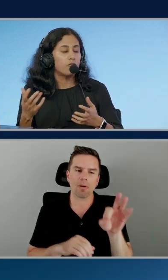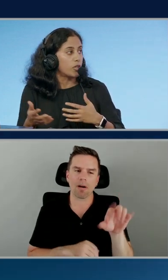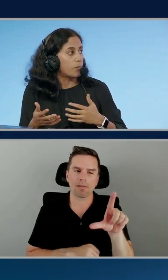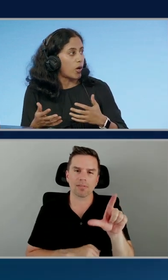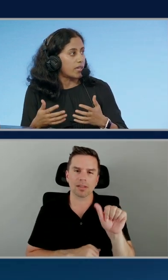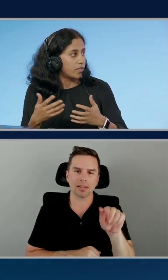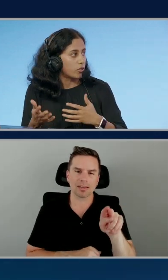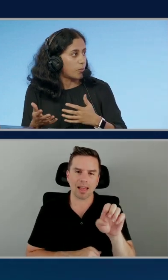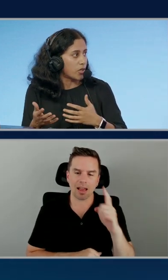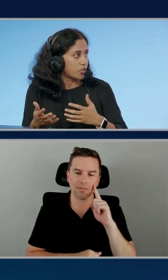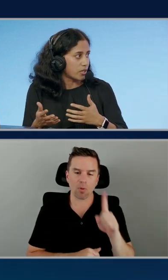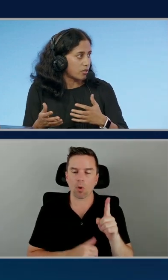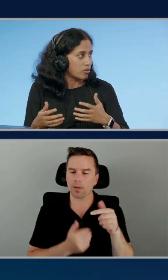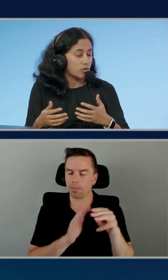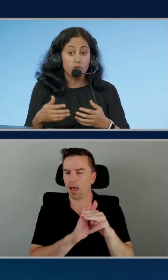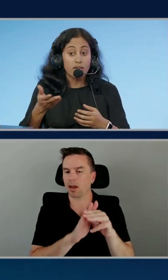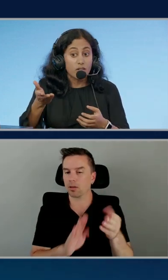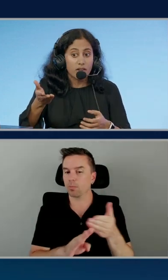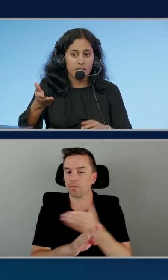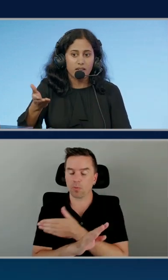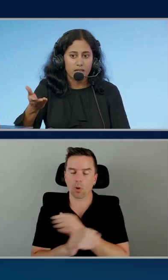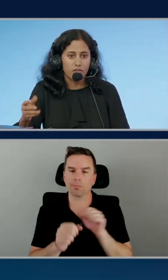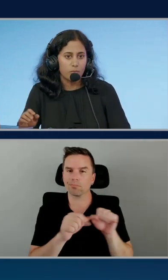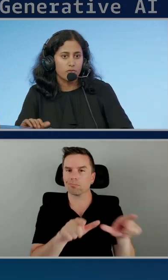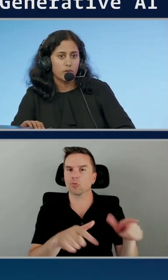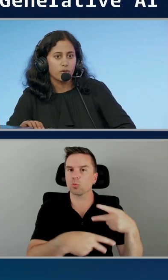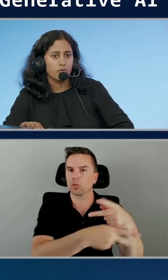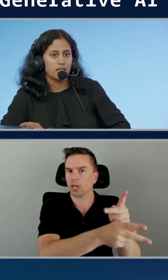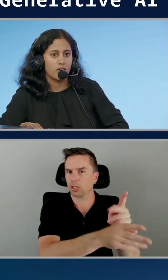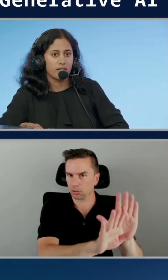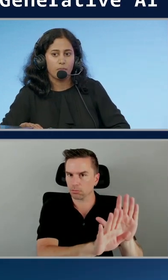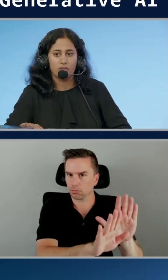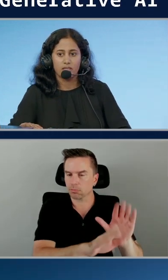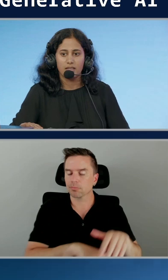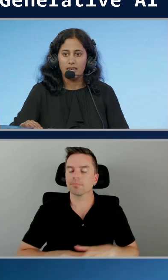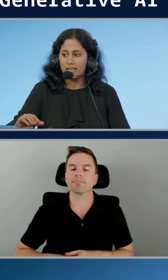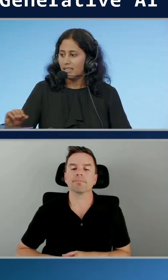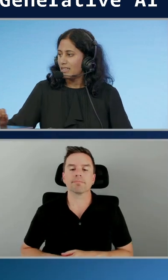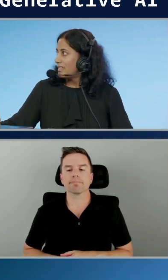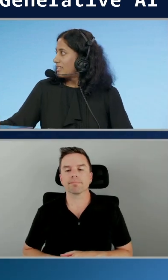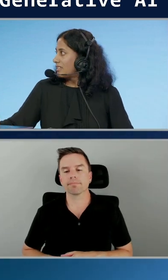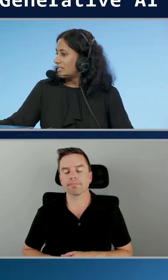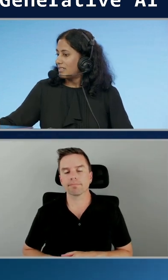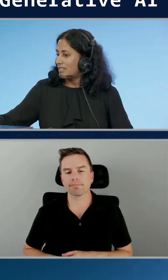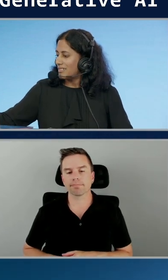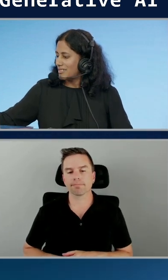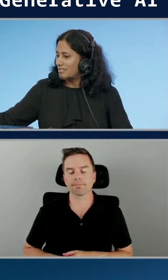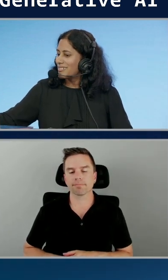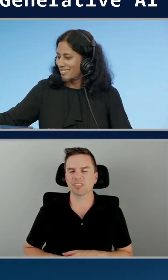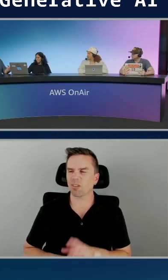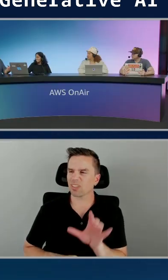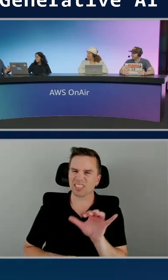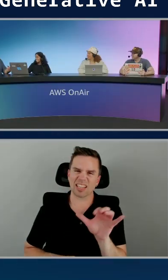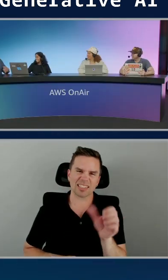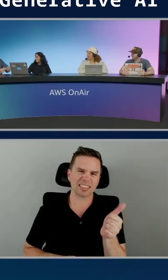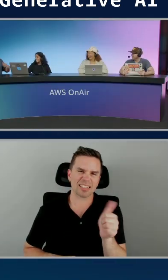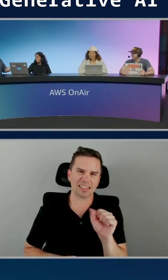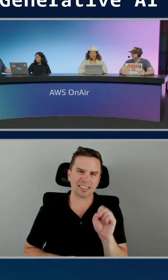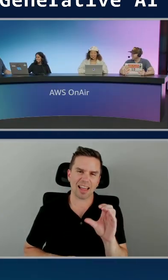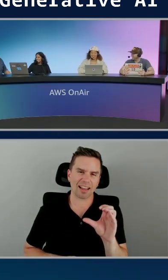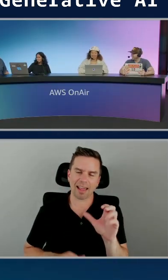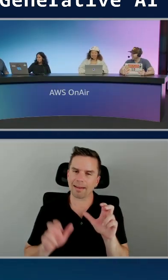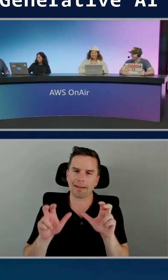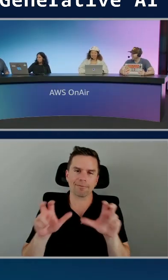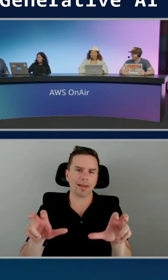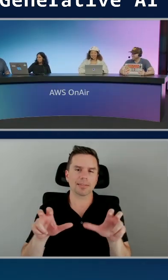model before deploying it into the production. Okay. So it's already done even before, we are talking about it. Yeah, so that's like a 10-second investment for a